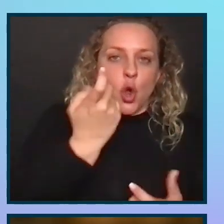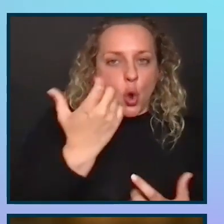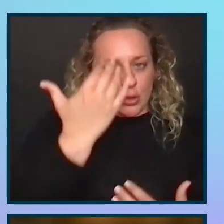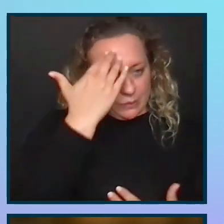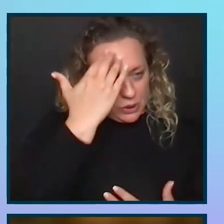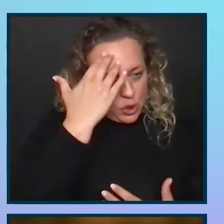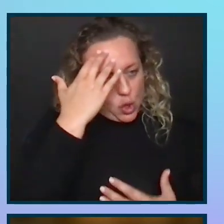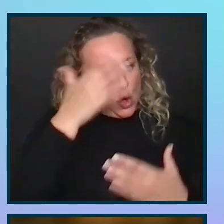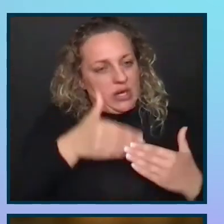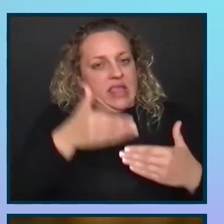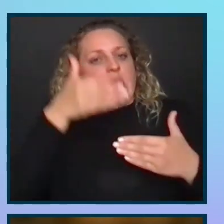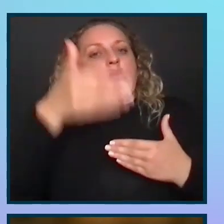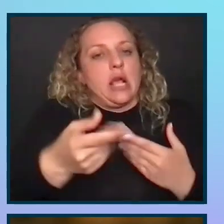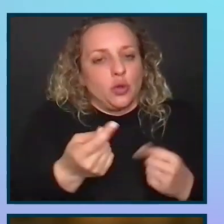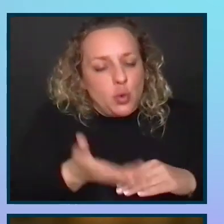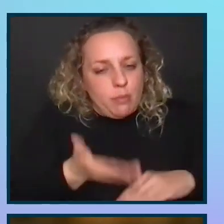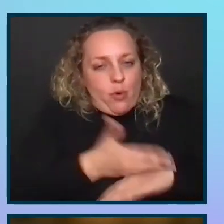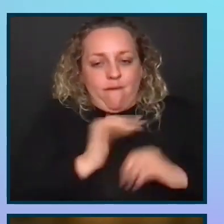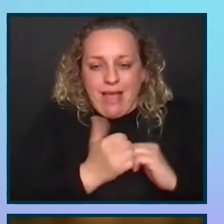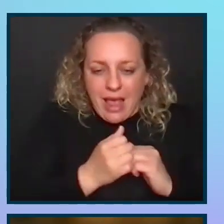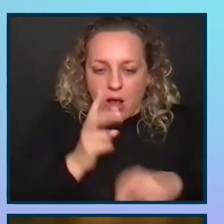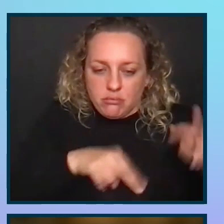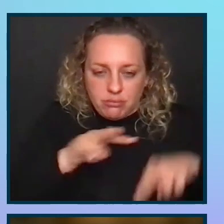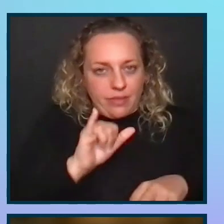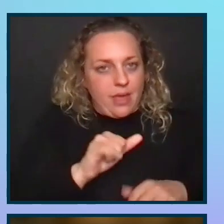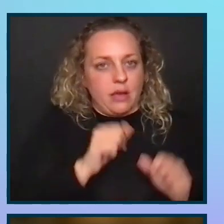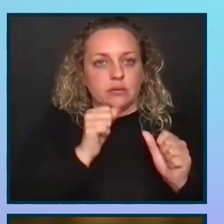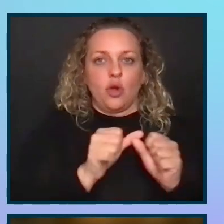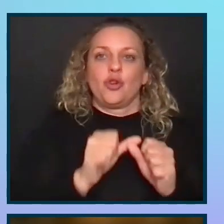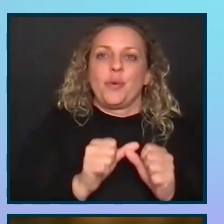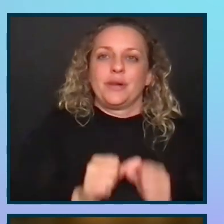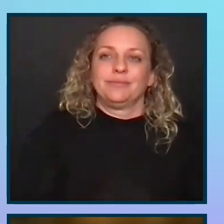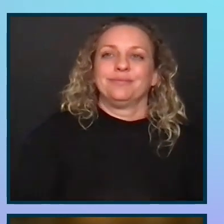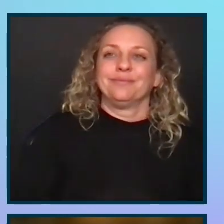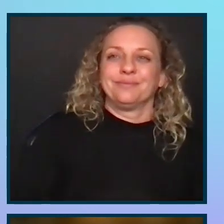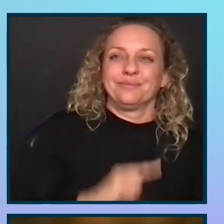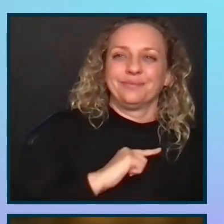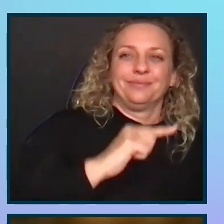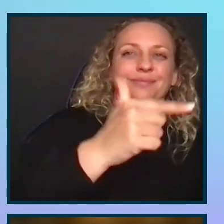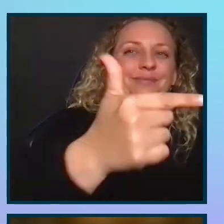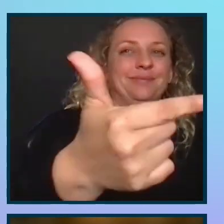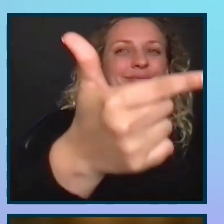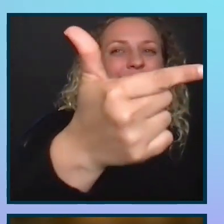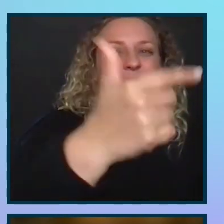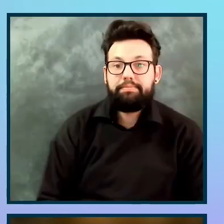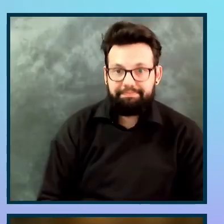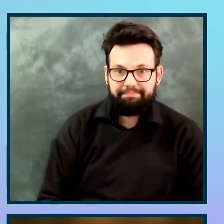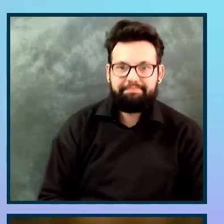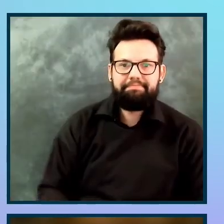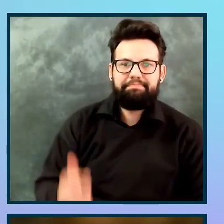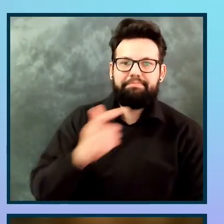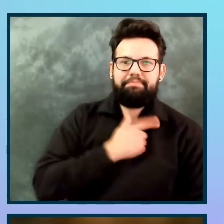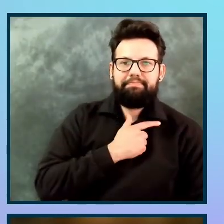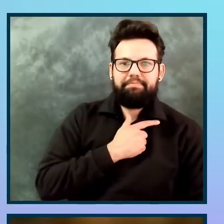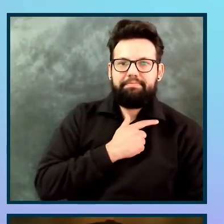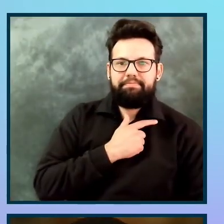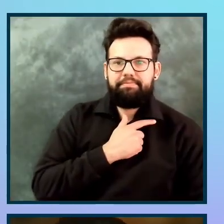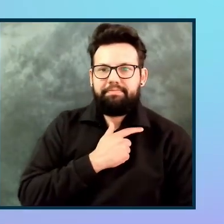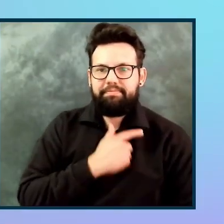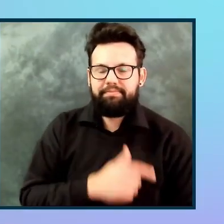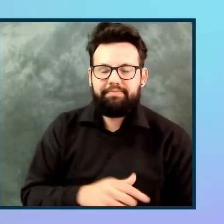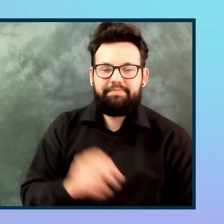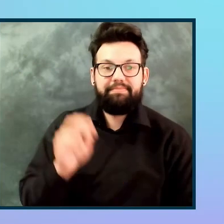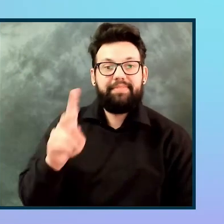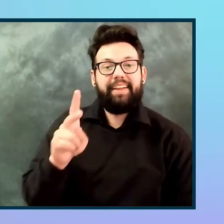pushing to get to the next level of accessibility. And that is it.